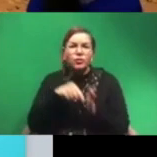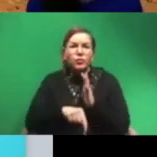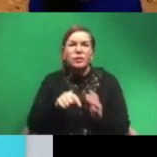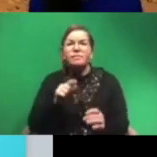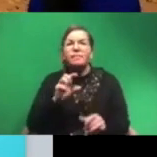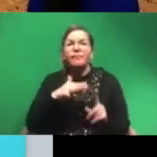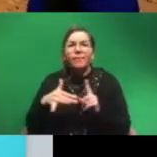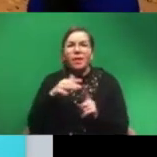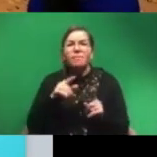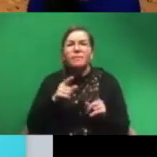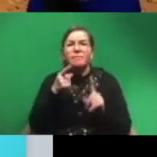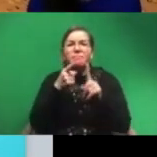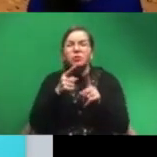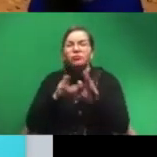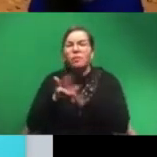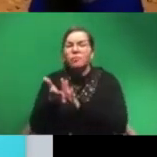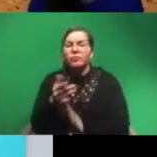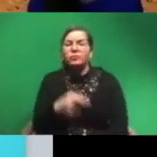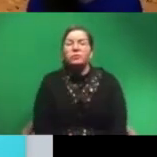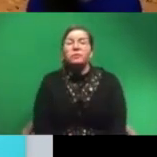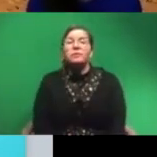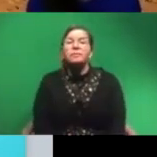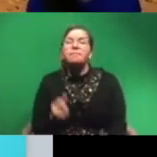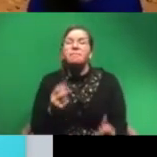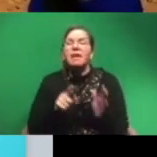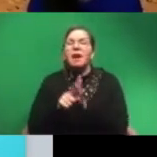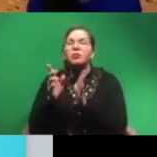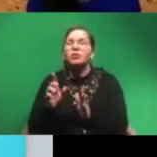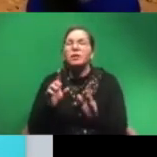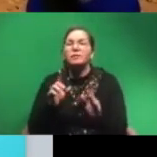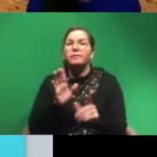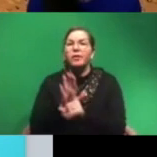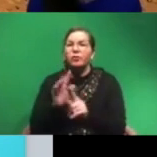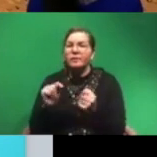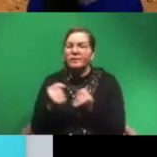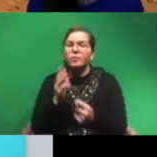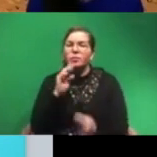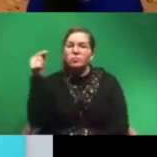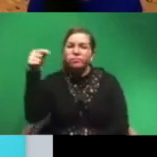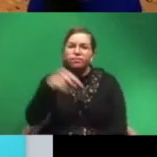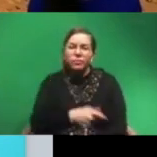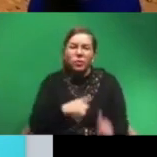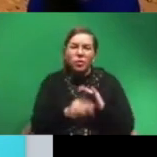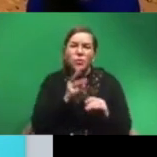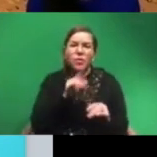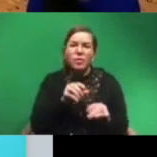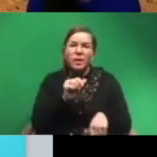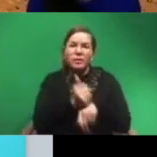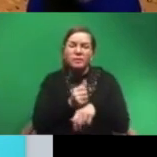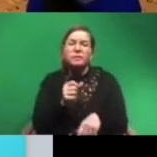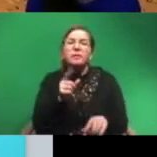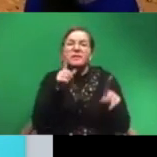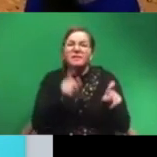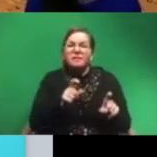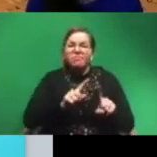And actually, a lot of astronauts and even astronaut teams will go down to the NEMO research station so that they can test out things